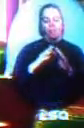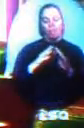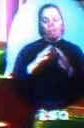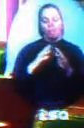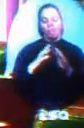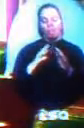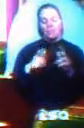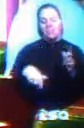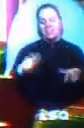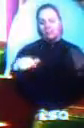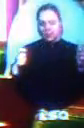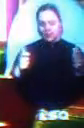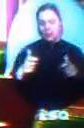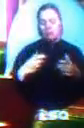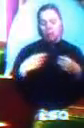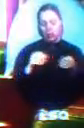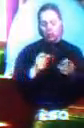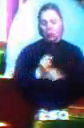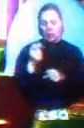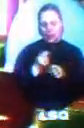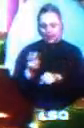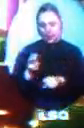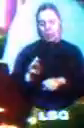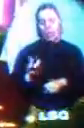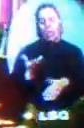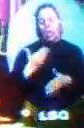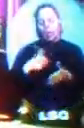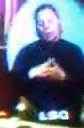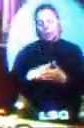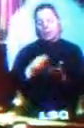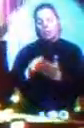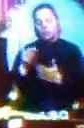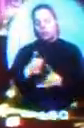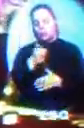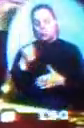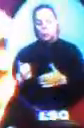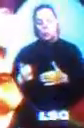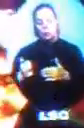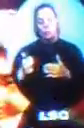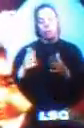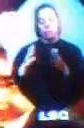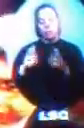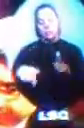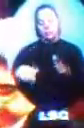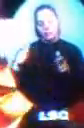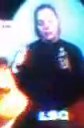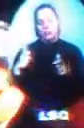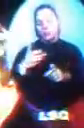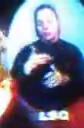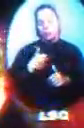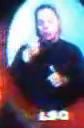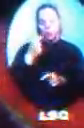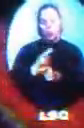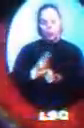normal practice is to replace them with a more appropriate property. Honourable Member for